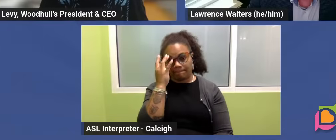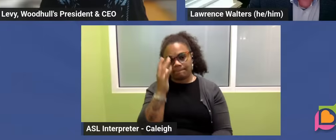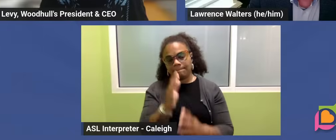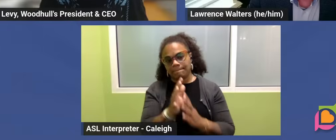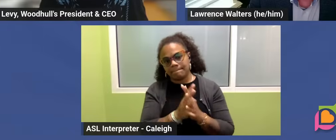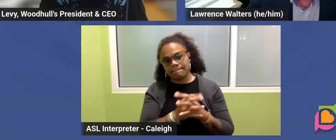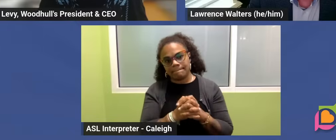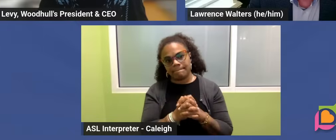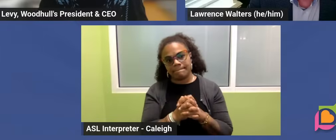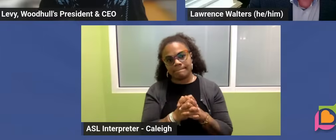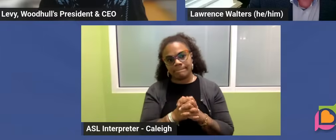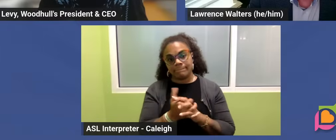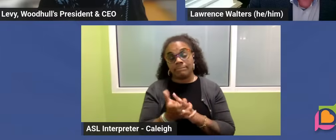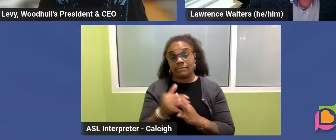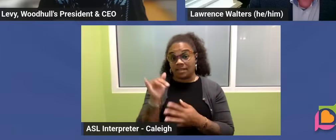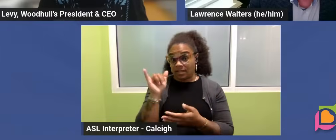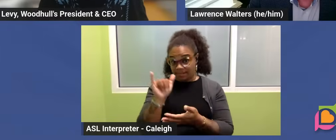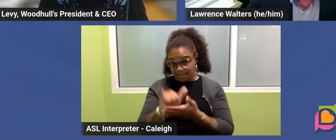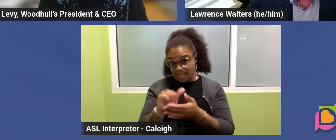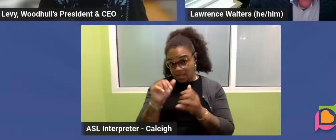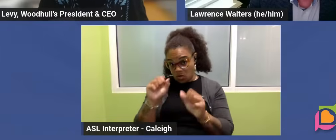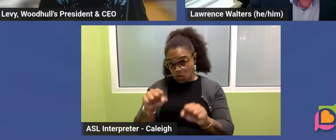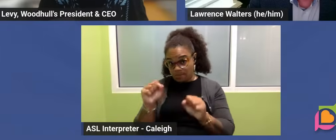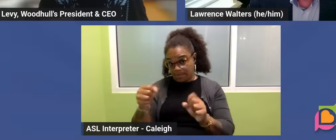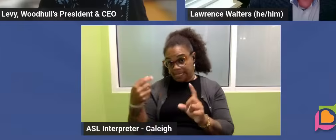government's long-term